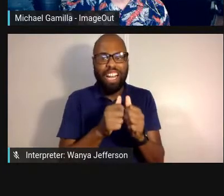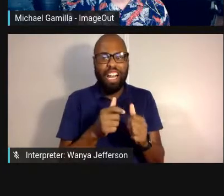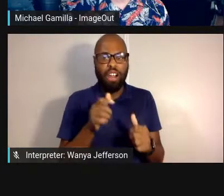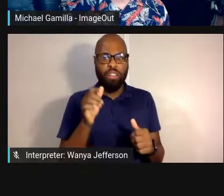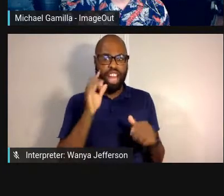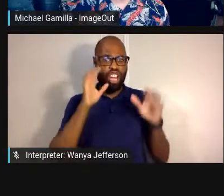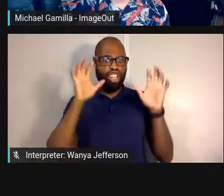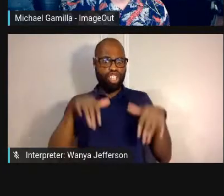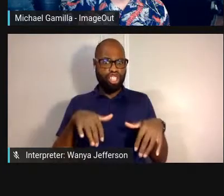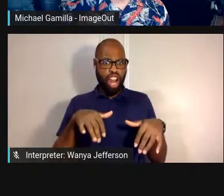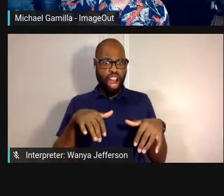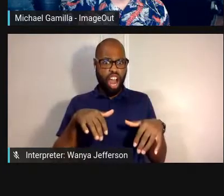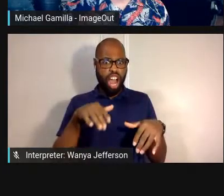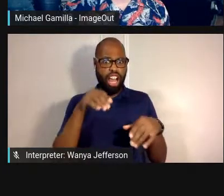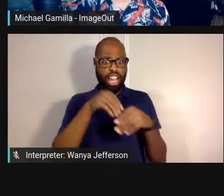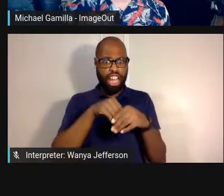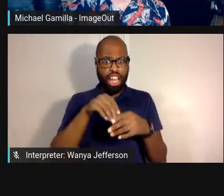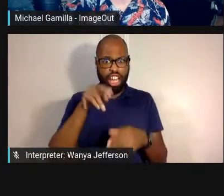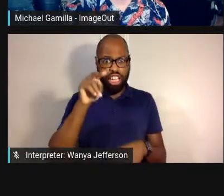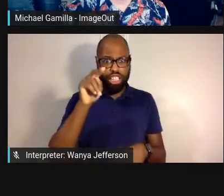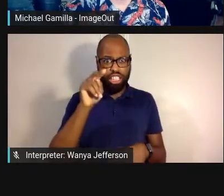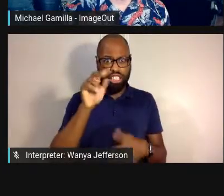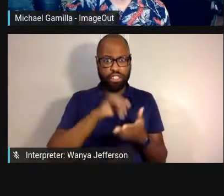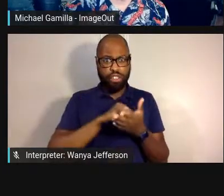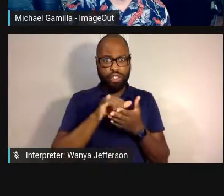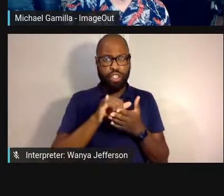York? Well, actually,